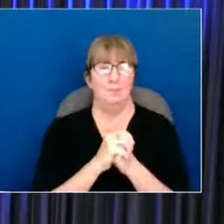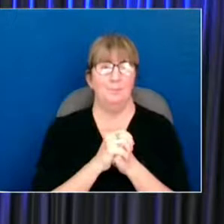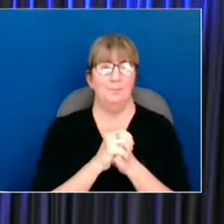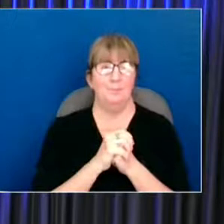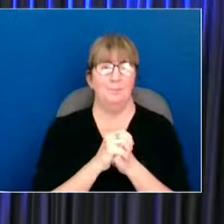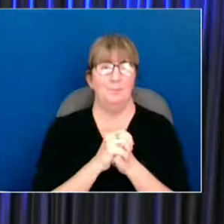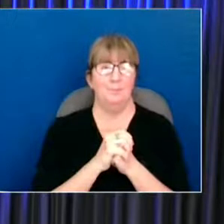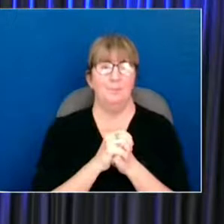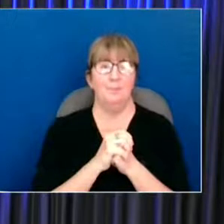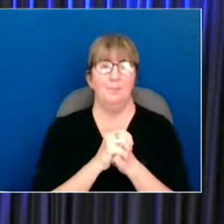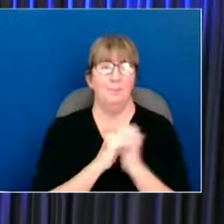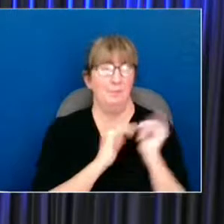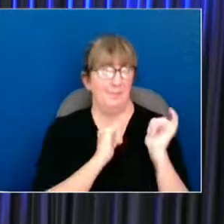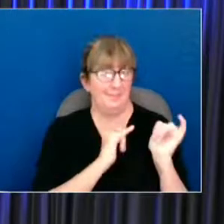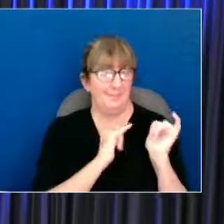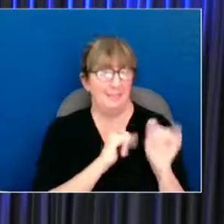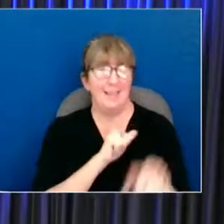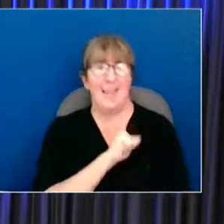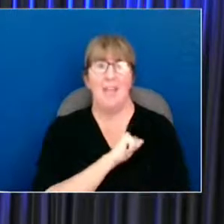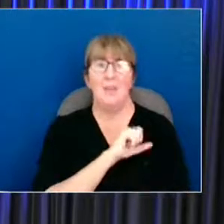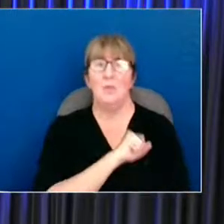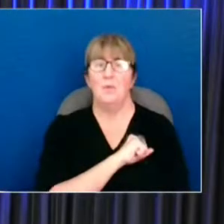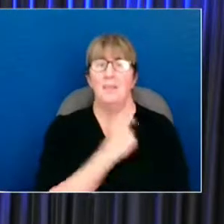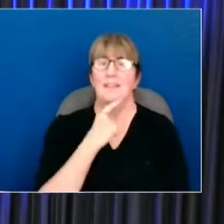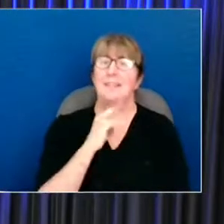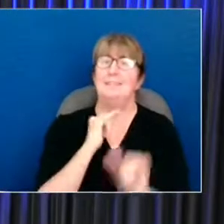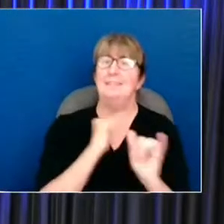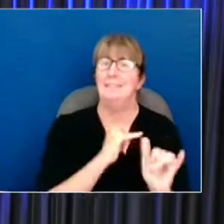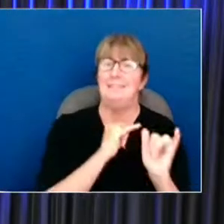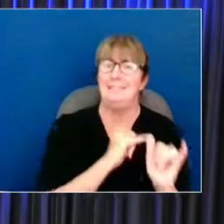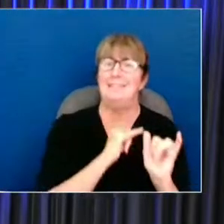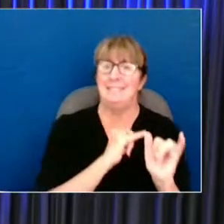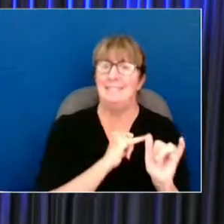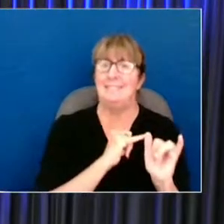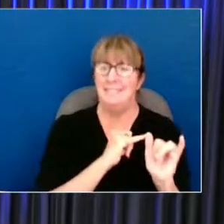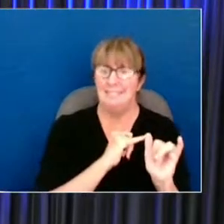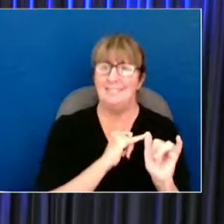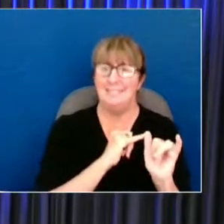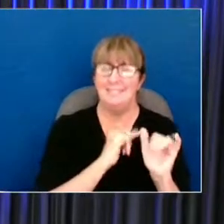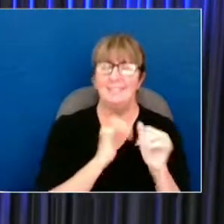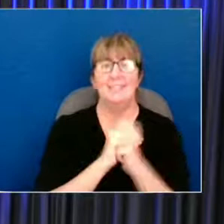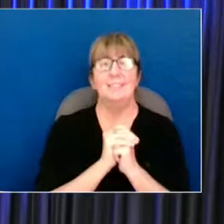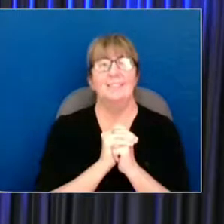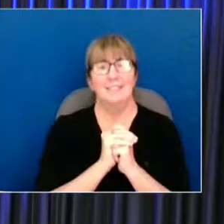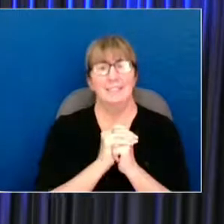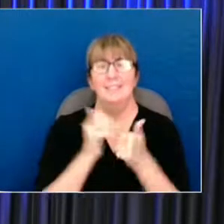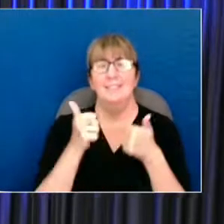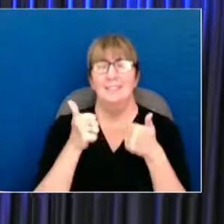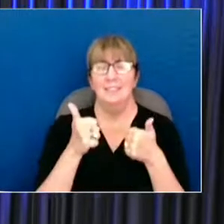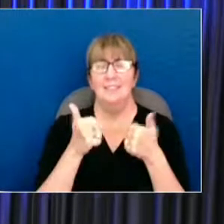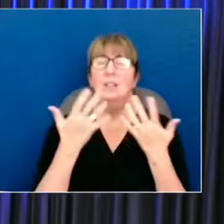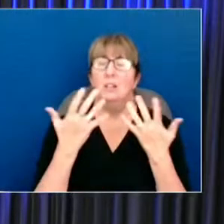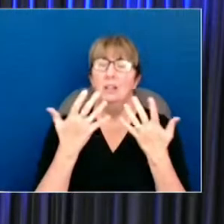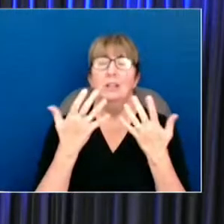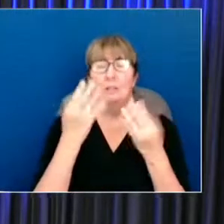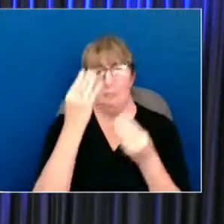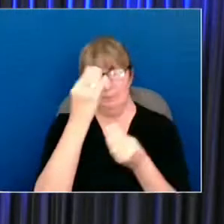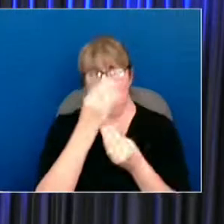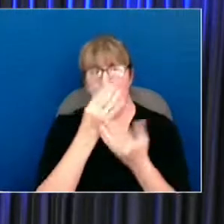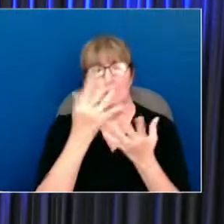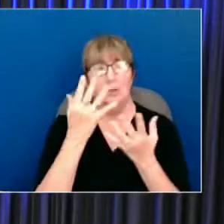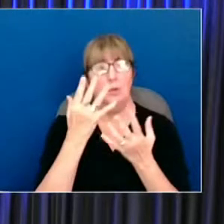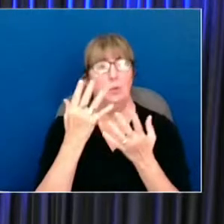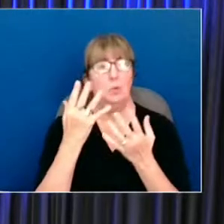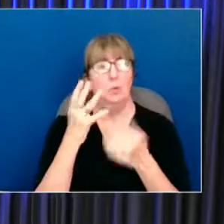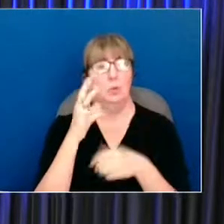Ditto. Ana Sofia is echoing that as well. So with that, I just want you to know you can skip the table